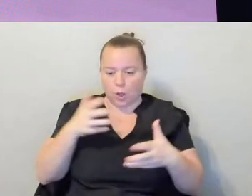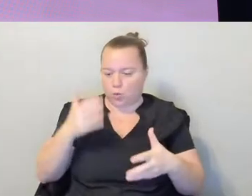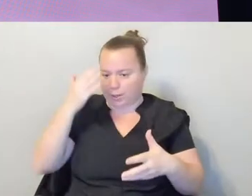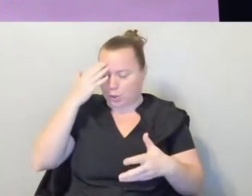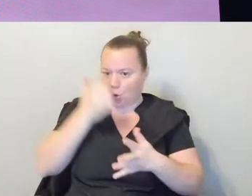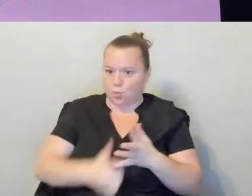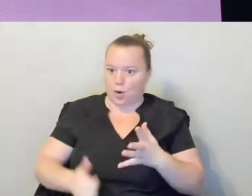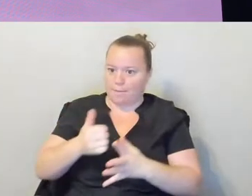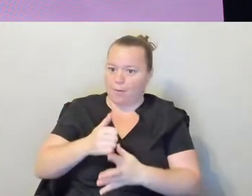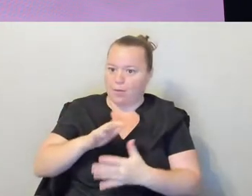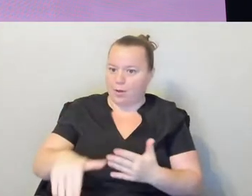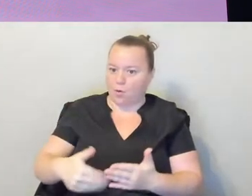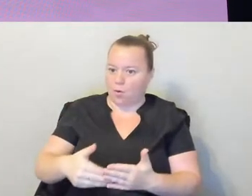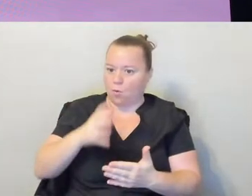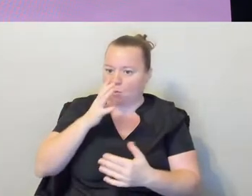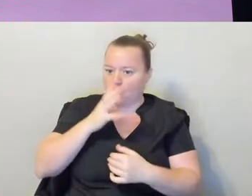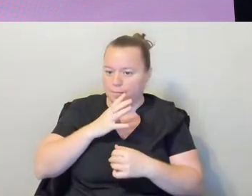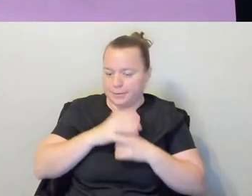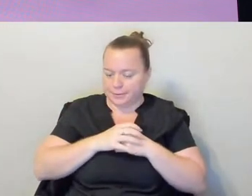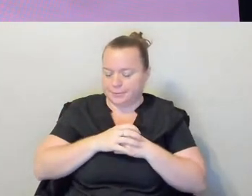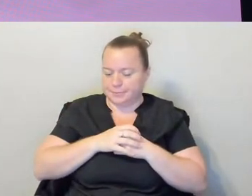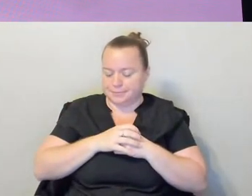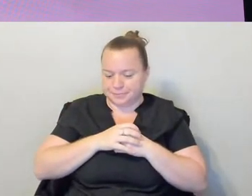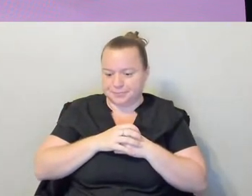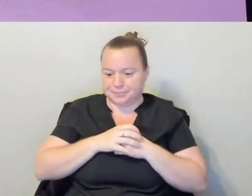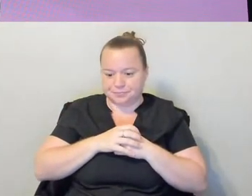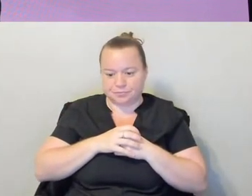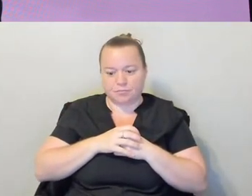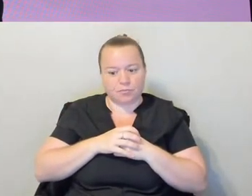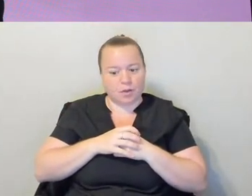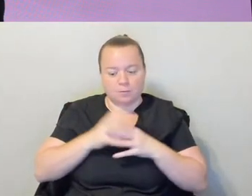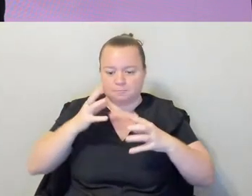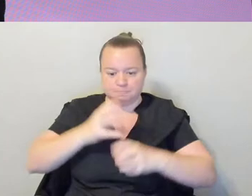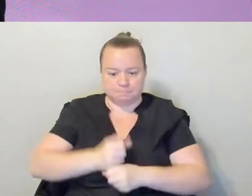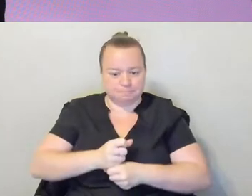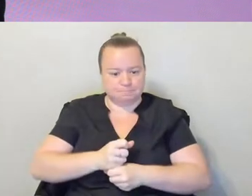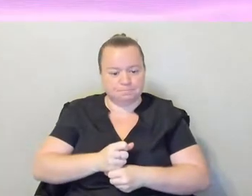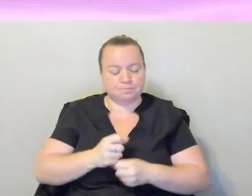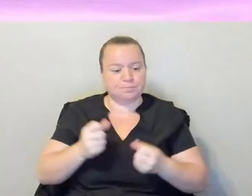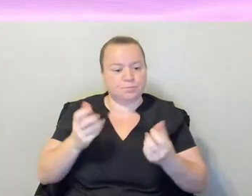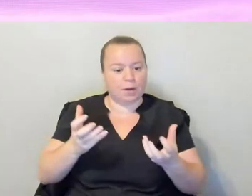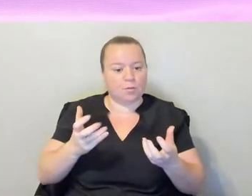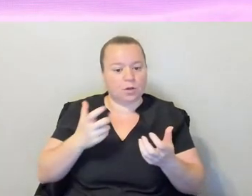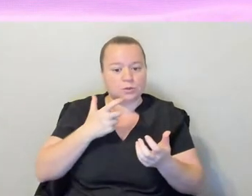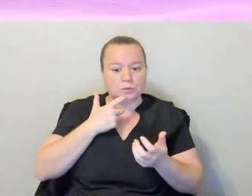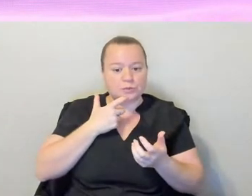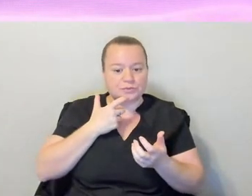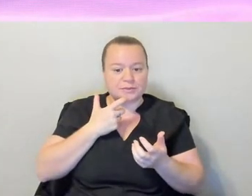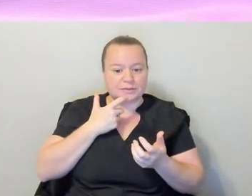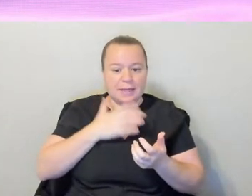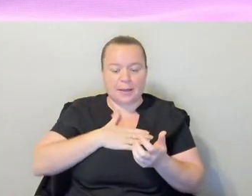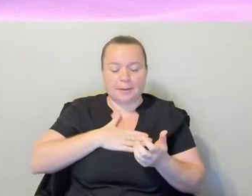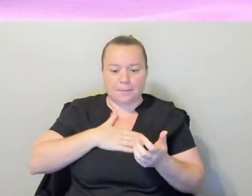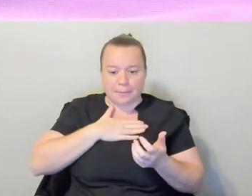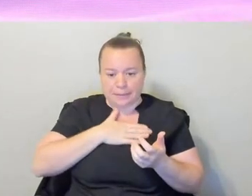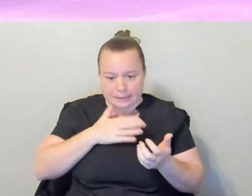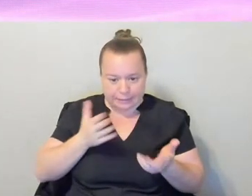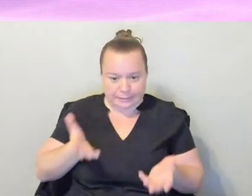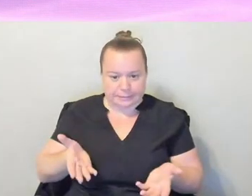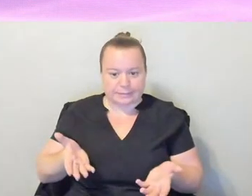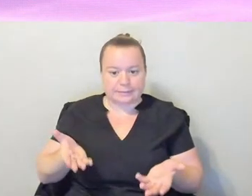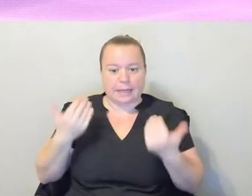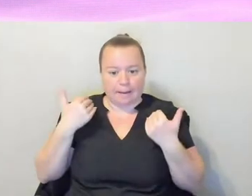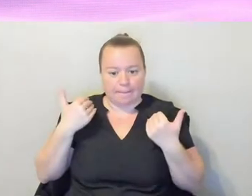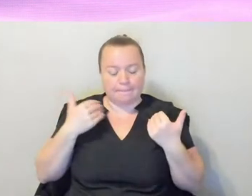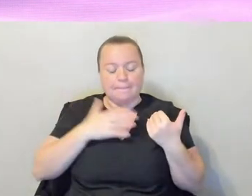of women. So I think in a nutshell, what I would like to say is that please come to us and